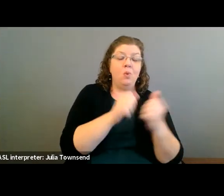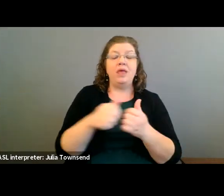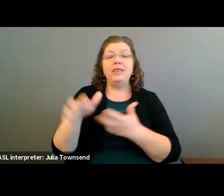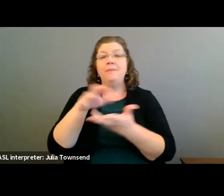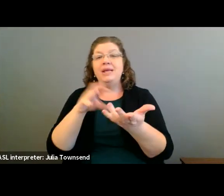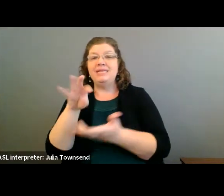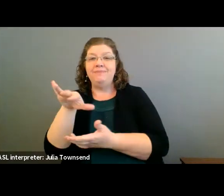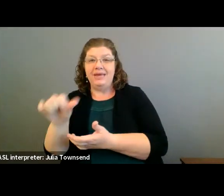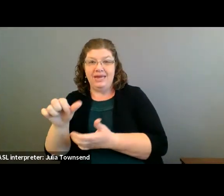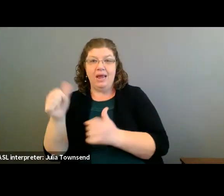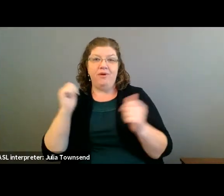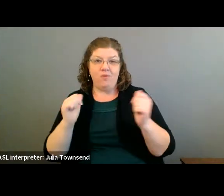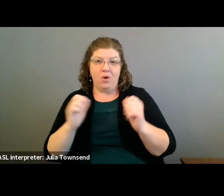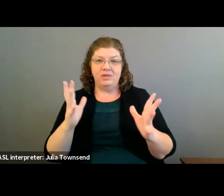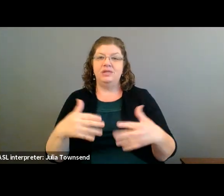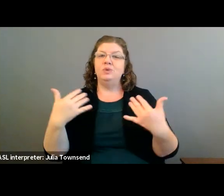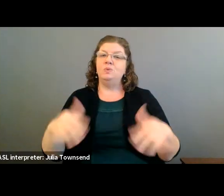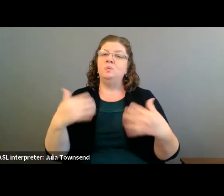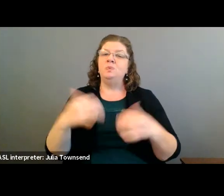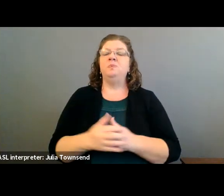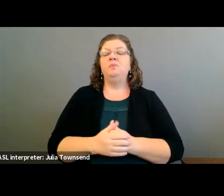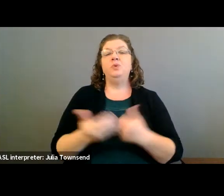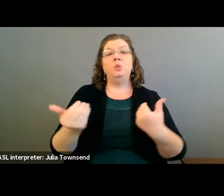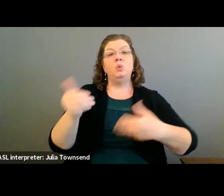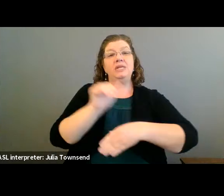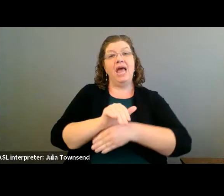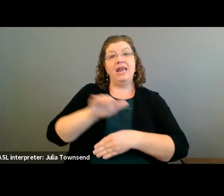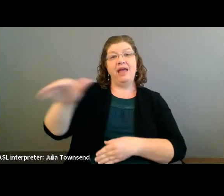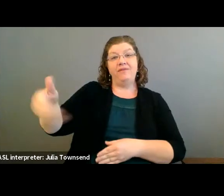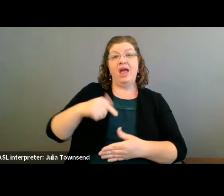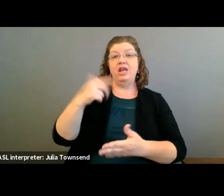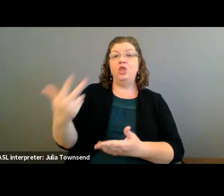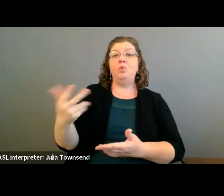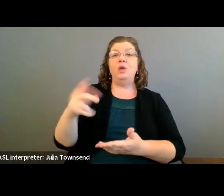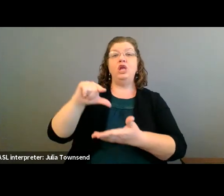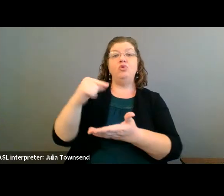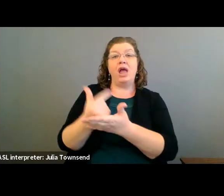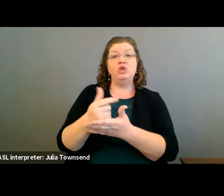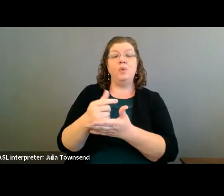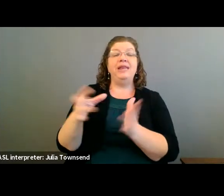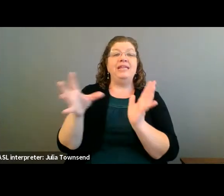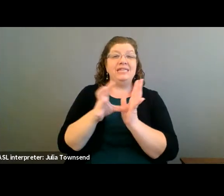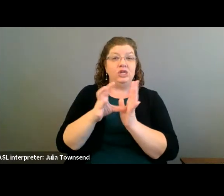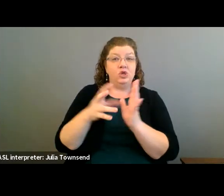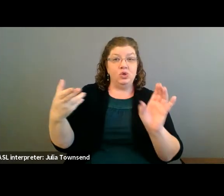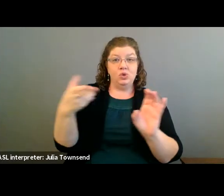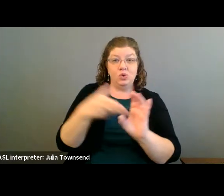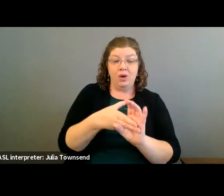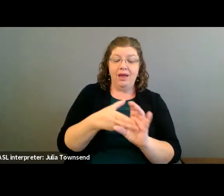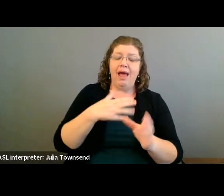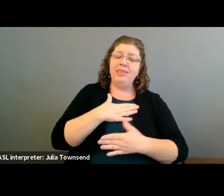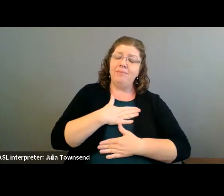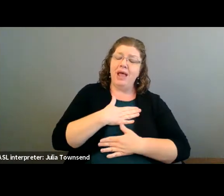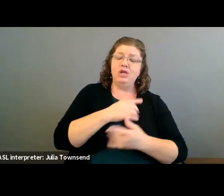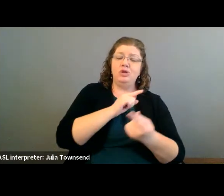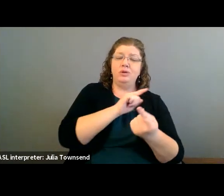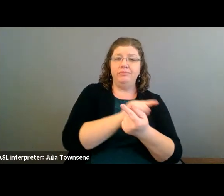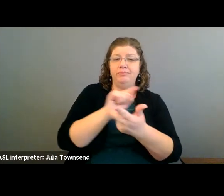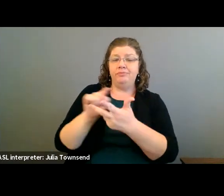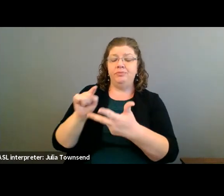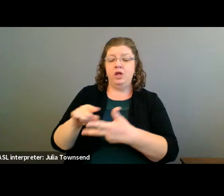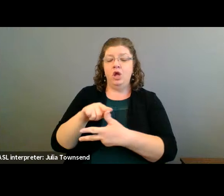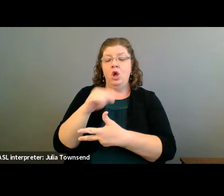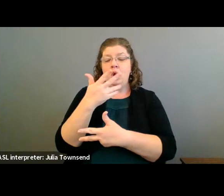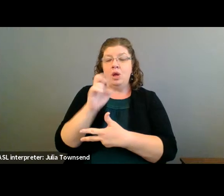performances. This evening, I've invited 3 graduating seniors to join us. I had the pleasure of personally meeting Jose Miguel Arroyo